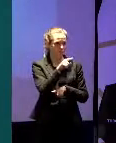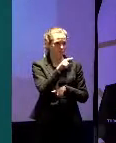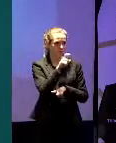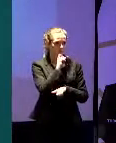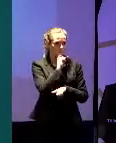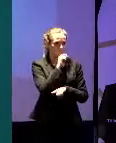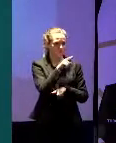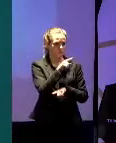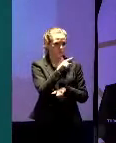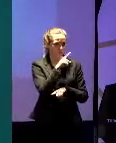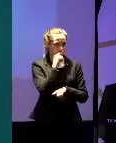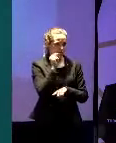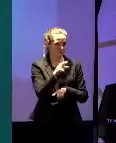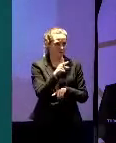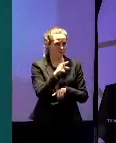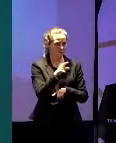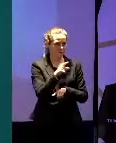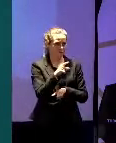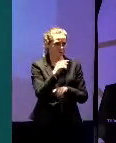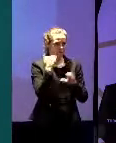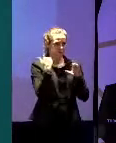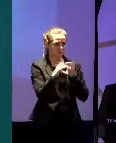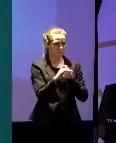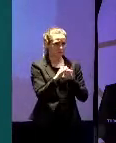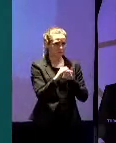Weinberg Civic email address?